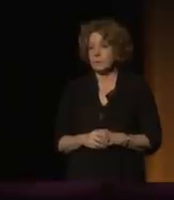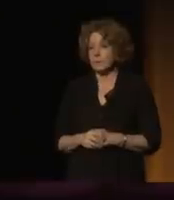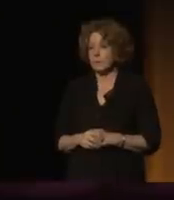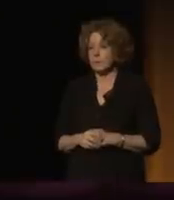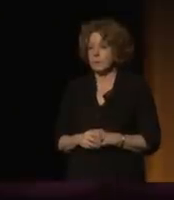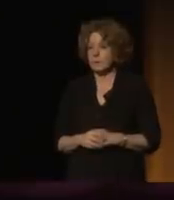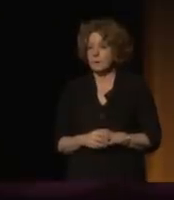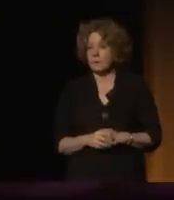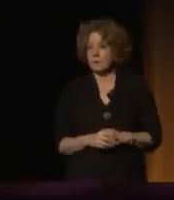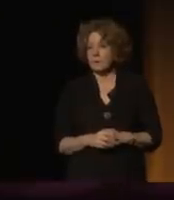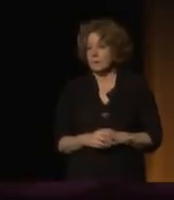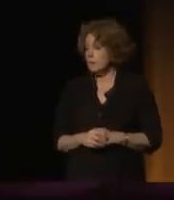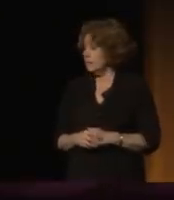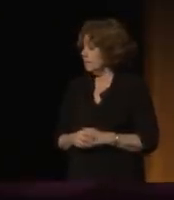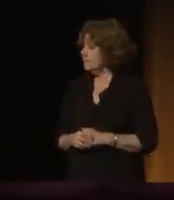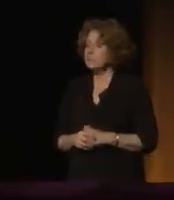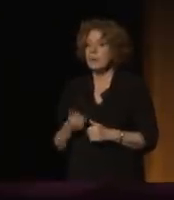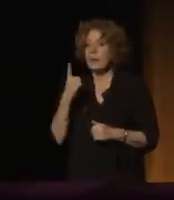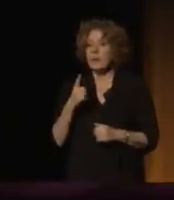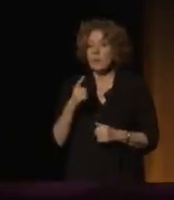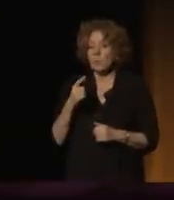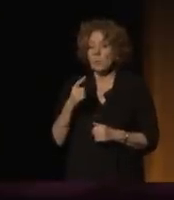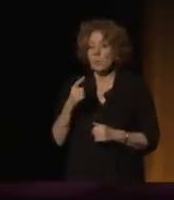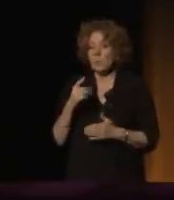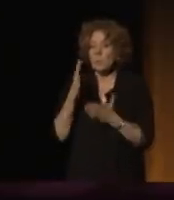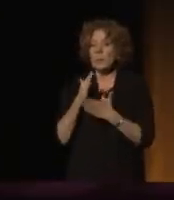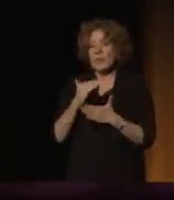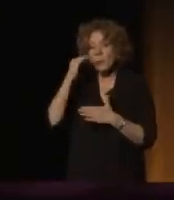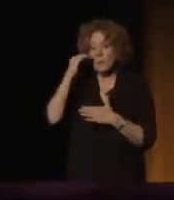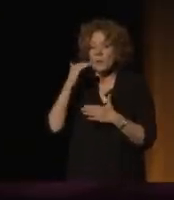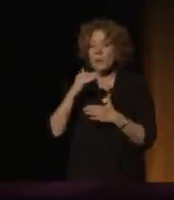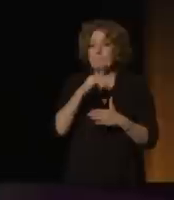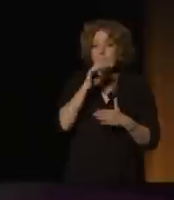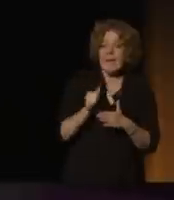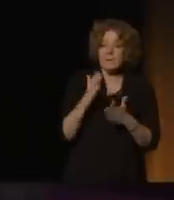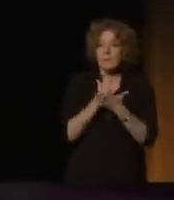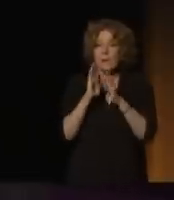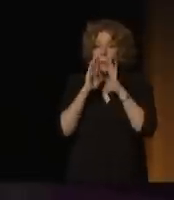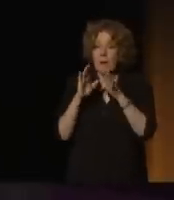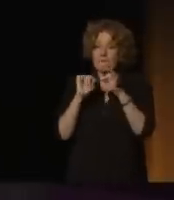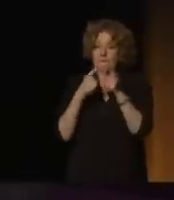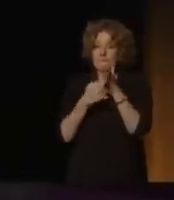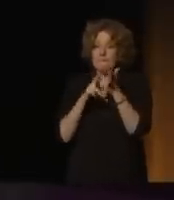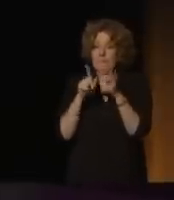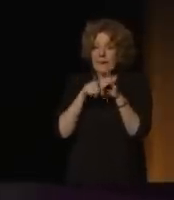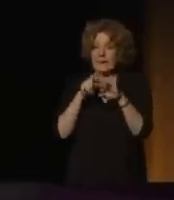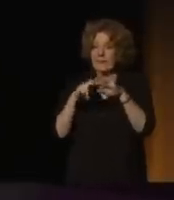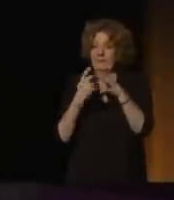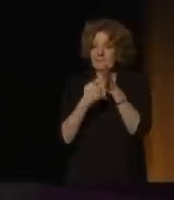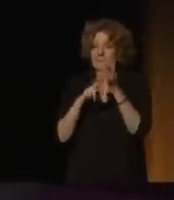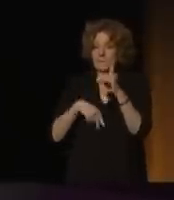I mean, Barney Frank, who was a fantastic congressman from Massachusetts, he's retired. Barney Frank once